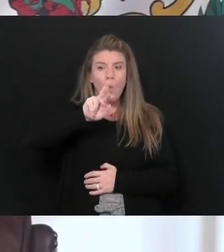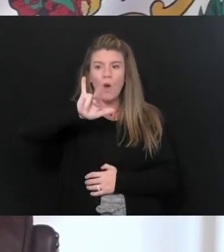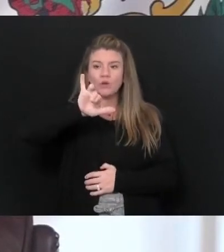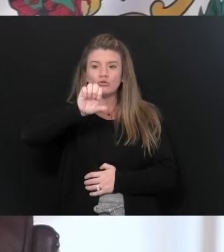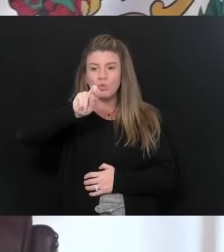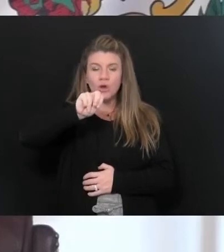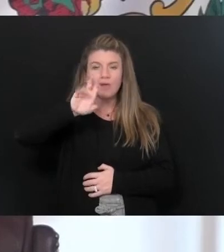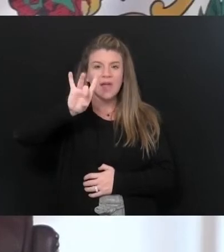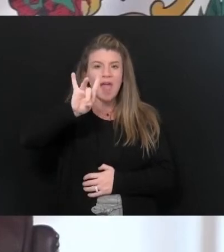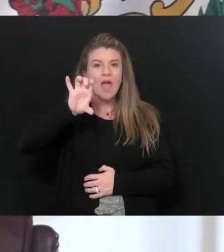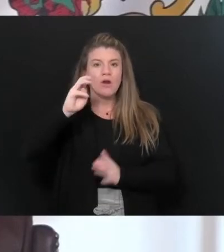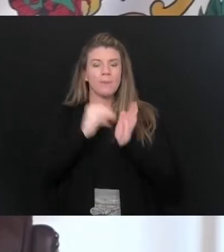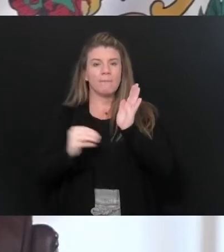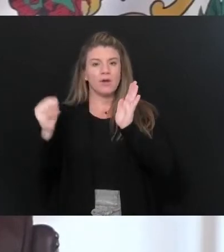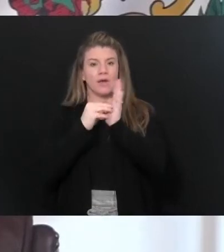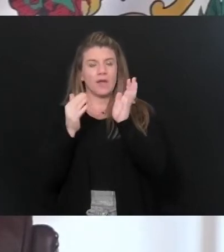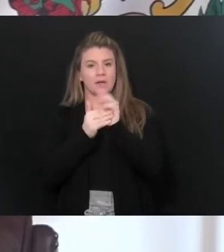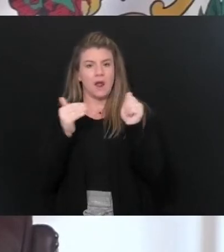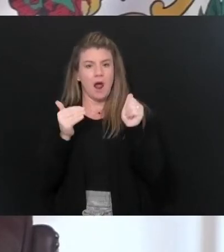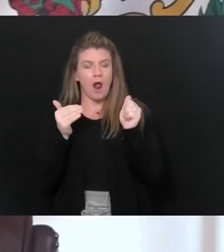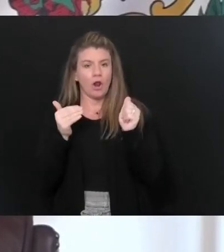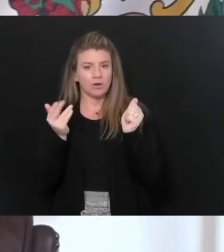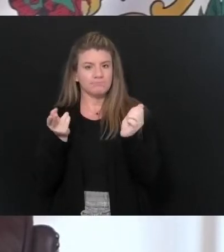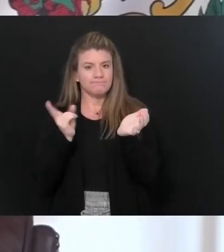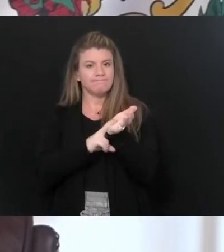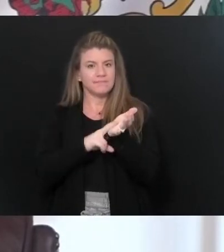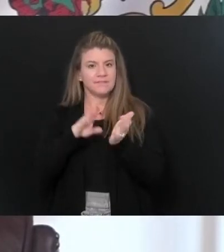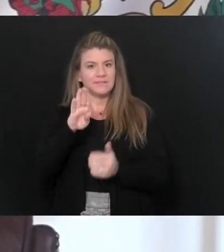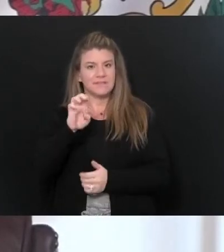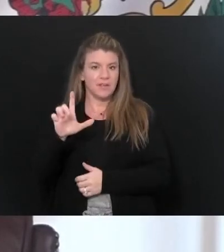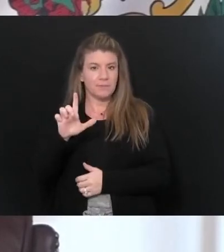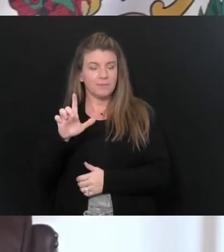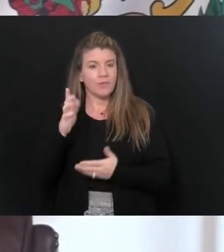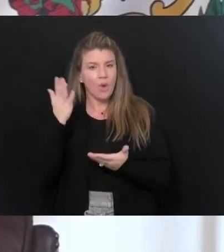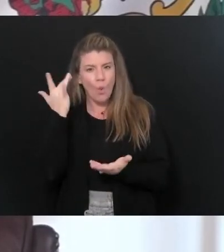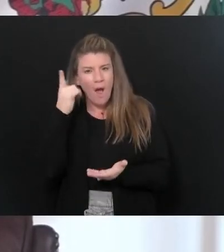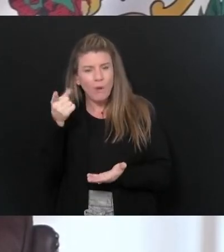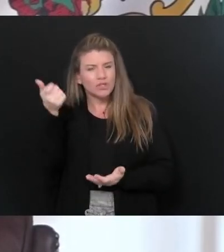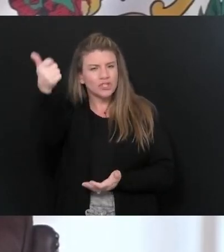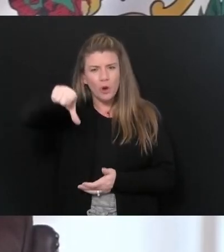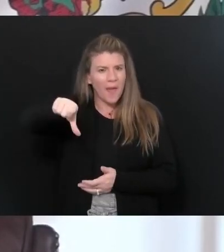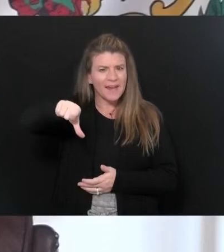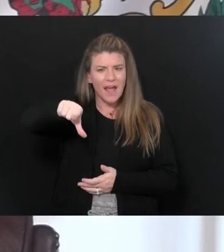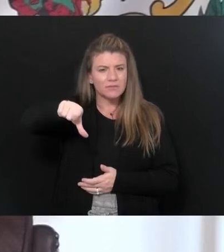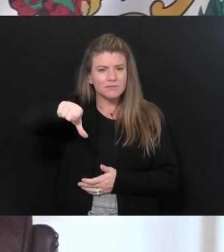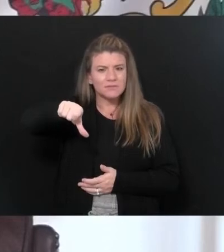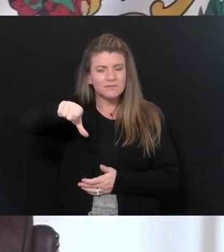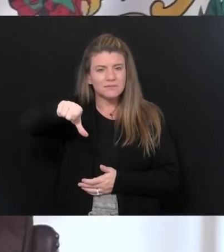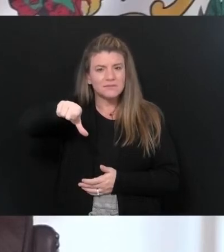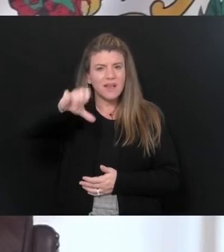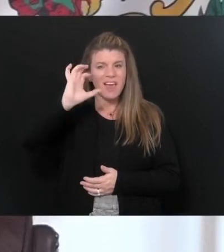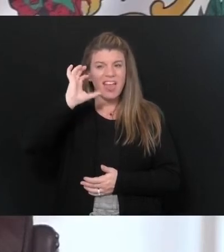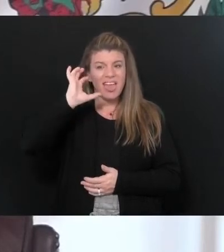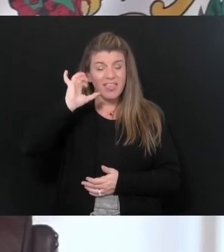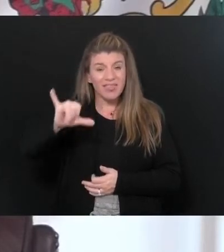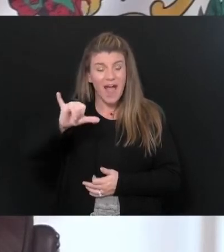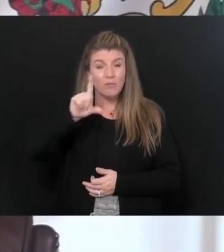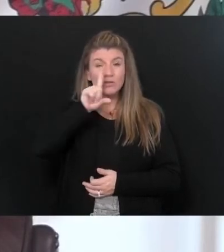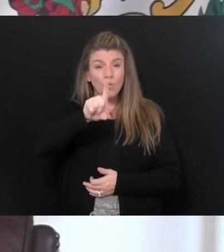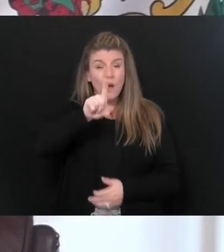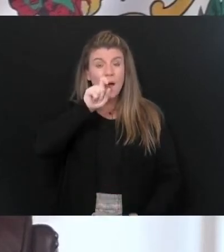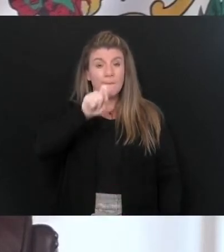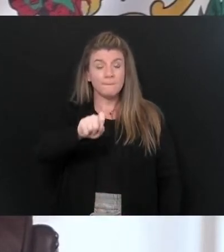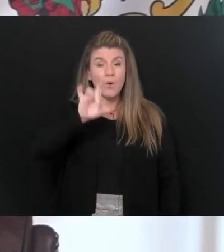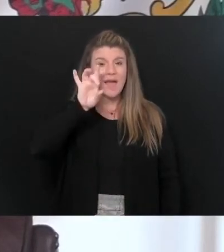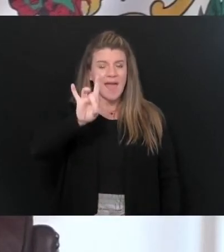trillion deal, or $800 billion deal, turn down a deal that was